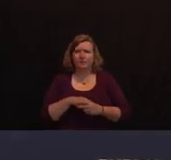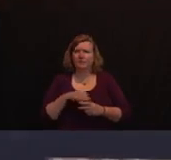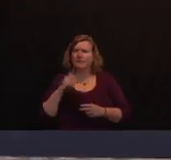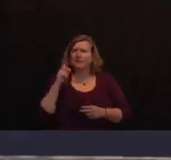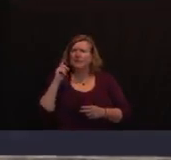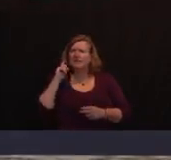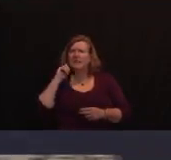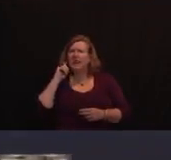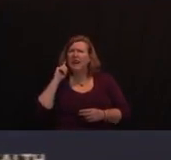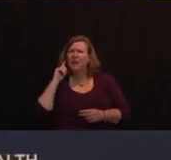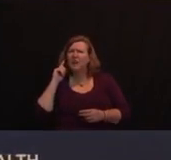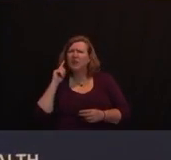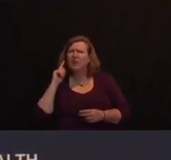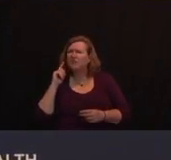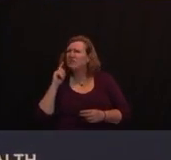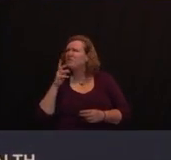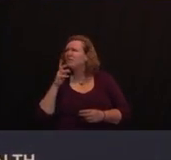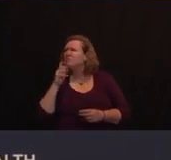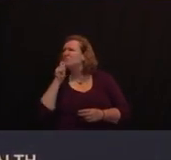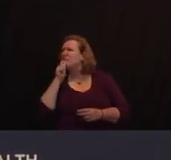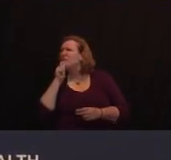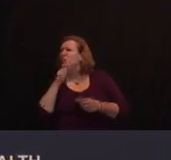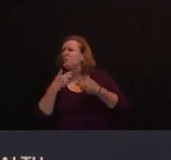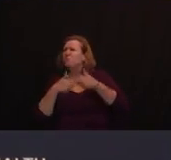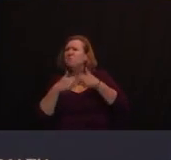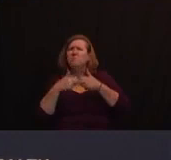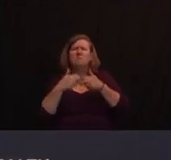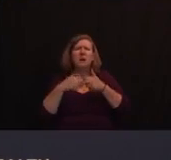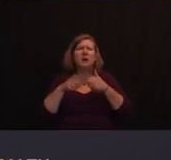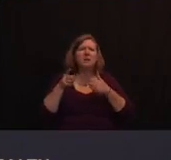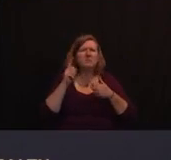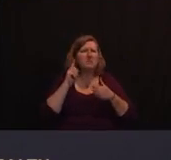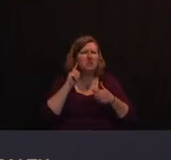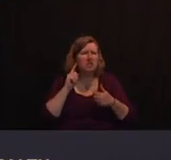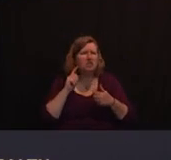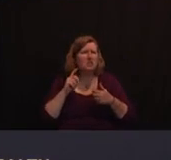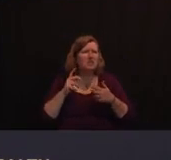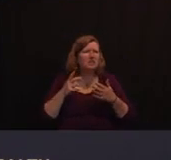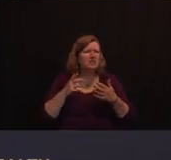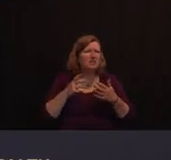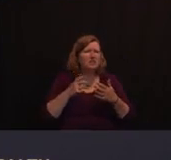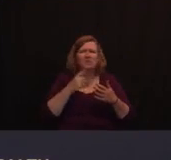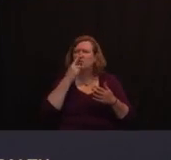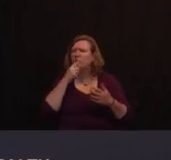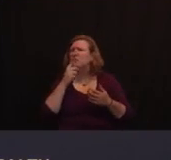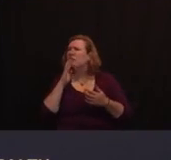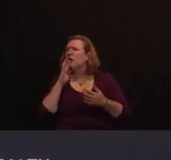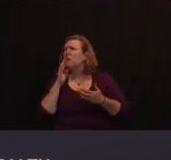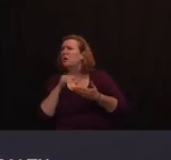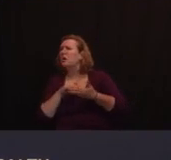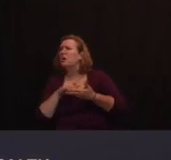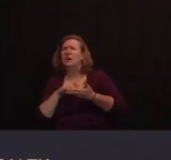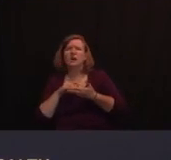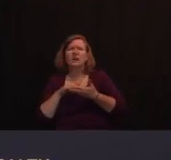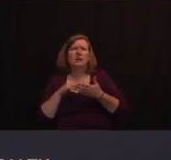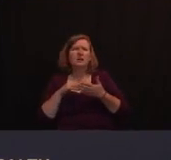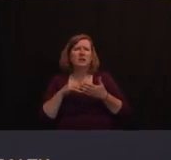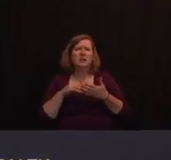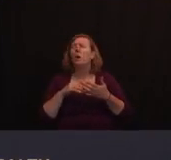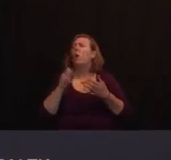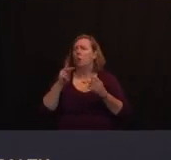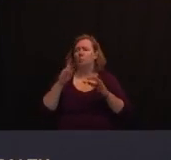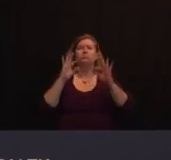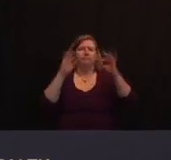Something happened to Judy's mic there, so if you could make sure we're still plugged in. Judy, can you say something else again, do you mind? Can you hear me? Oh yeah, there you go, you're